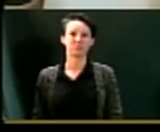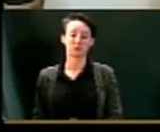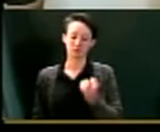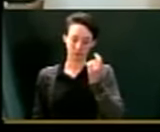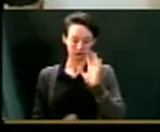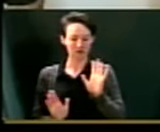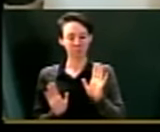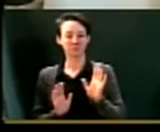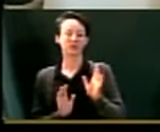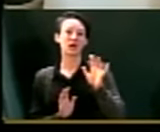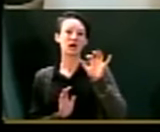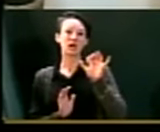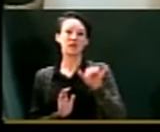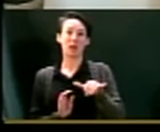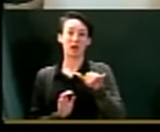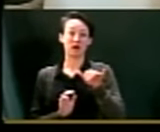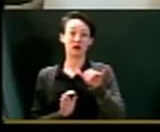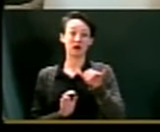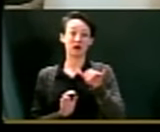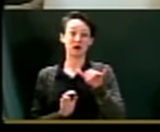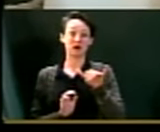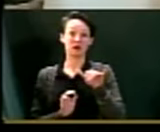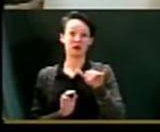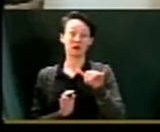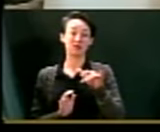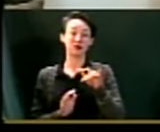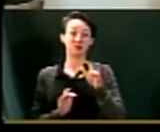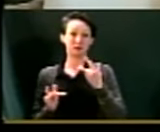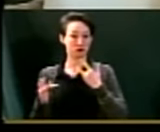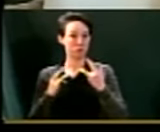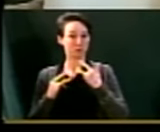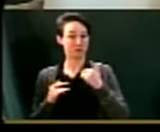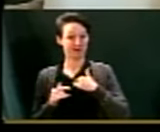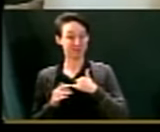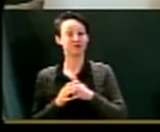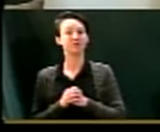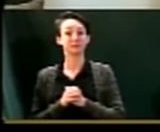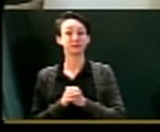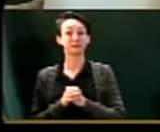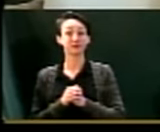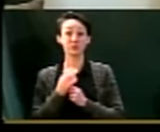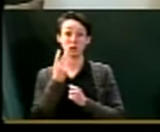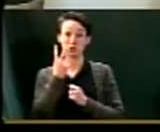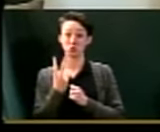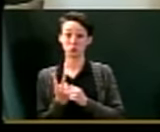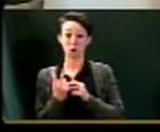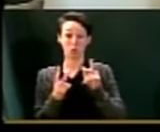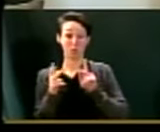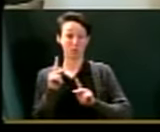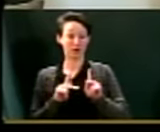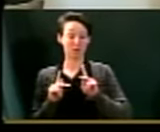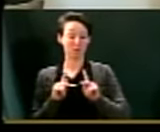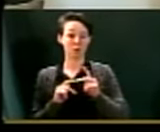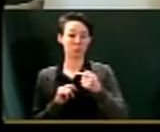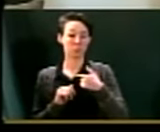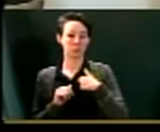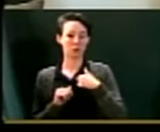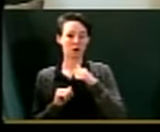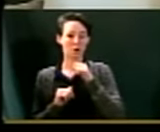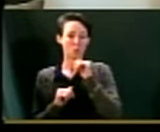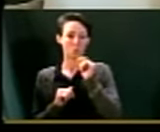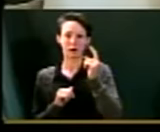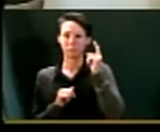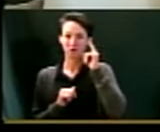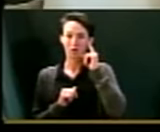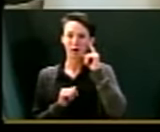is not as concerning as that it did. Two of those people, I wouldn't have thought twice about if I'd seen them on the